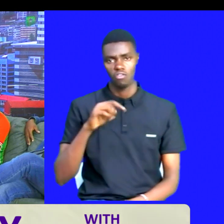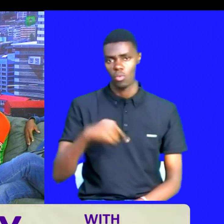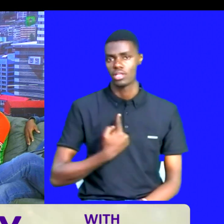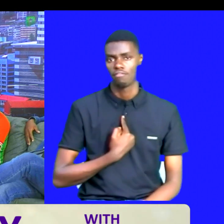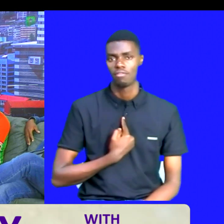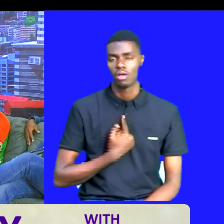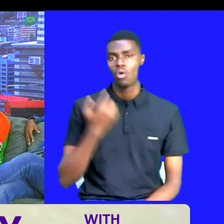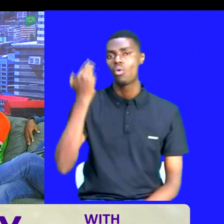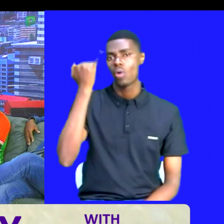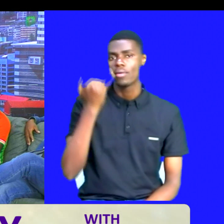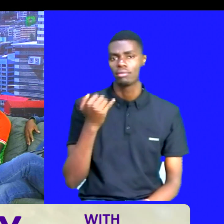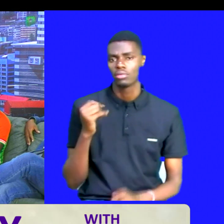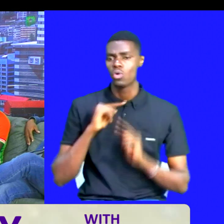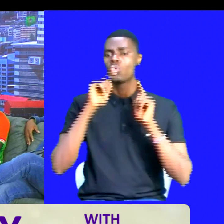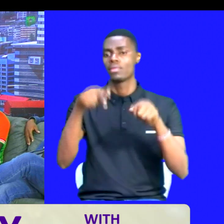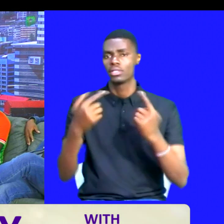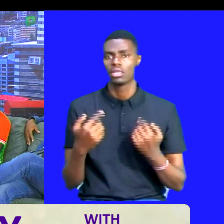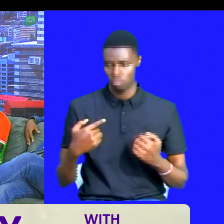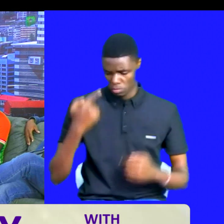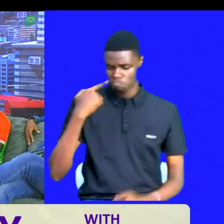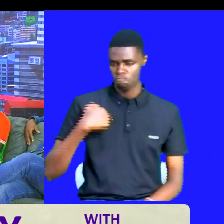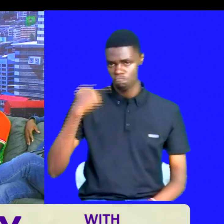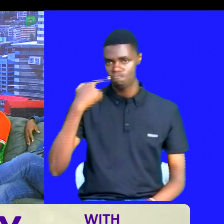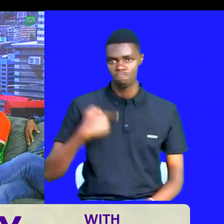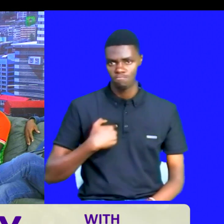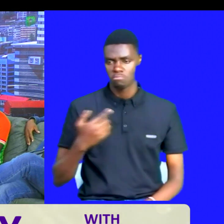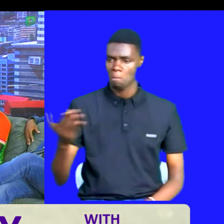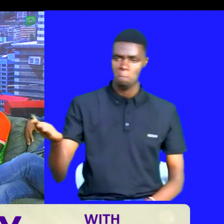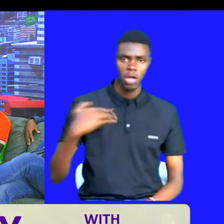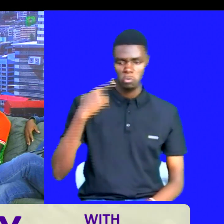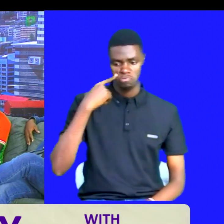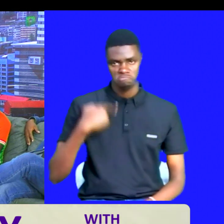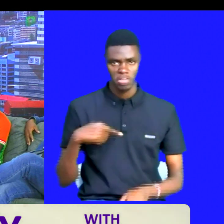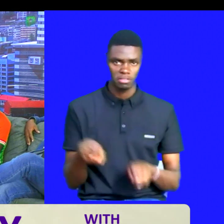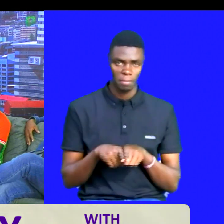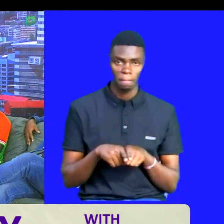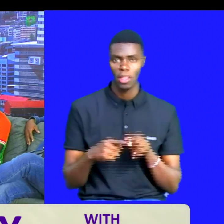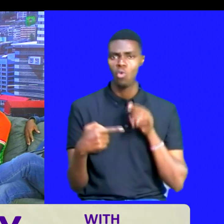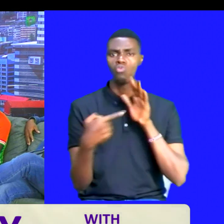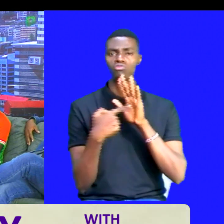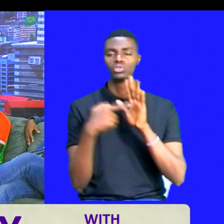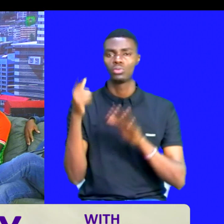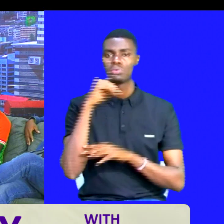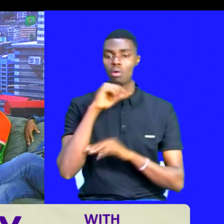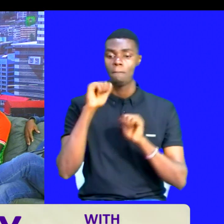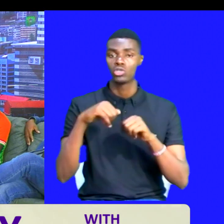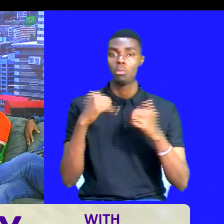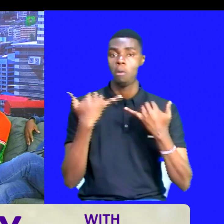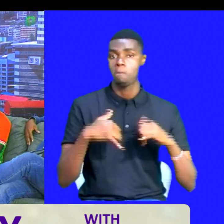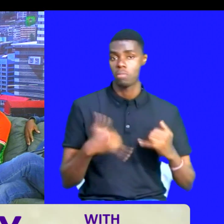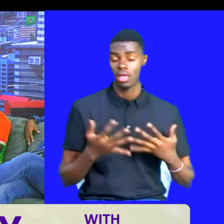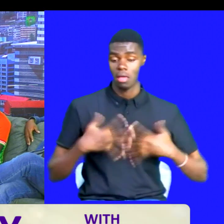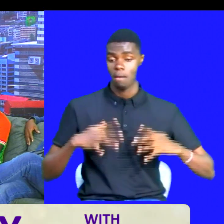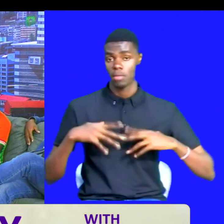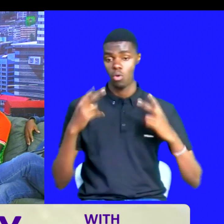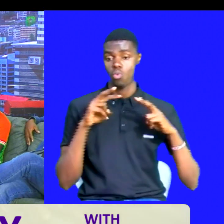You know, we went there with our heads up. We've come back with our heads up, and we've showed that we can play. You know, the people who are